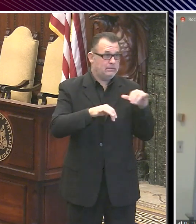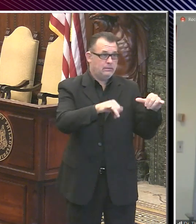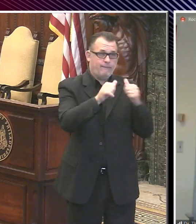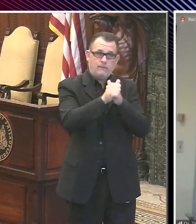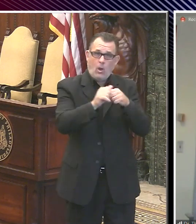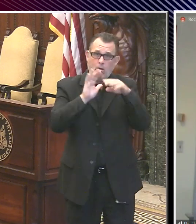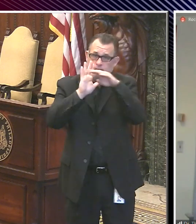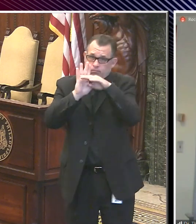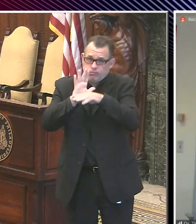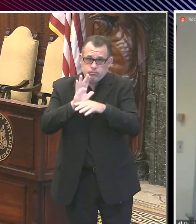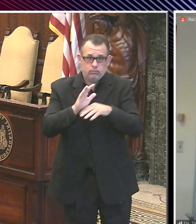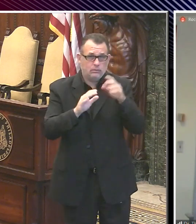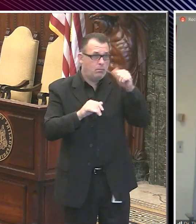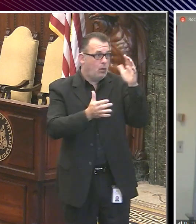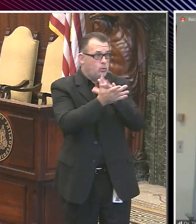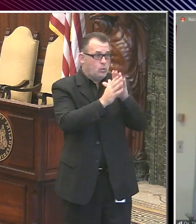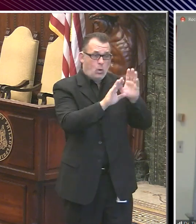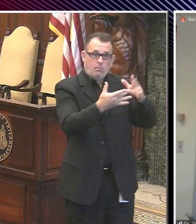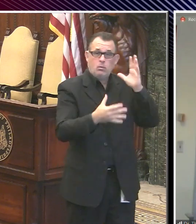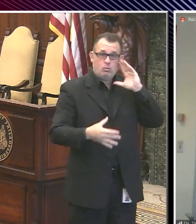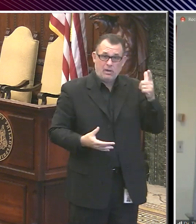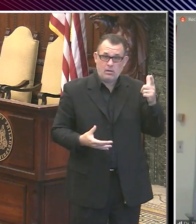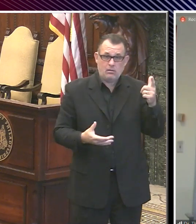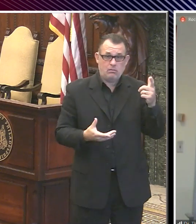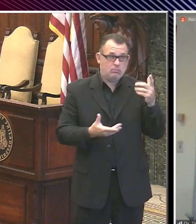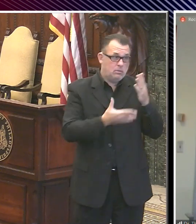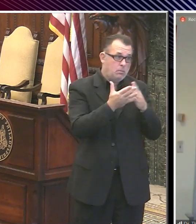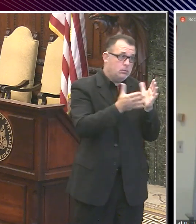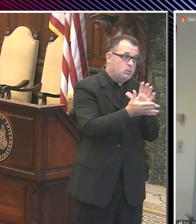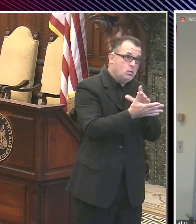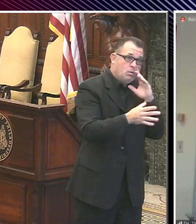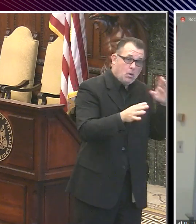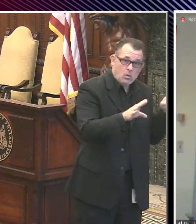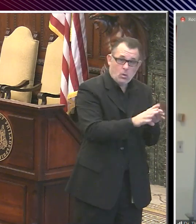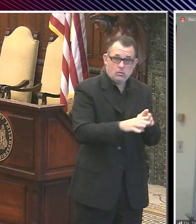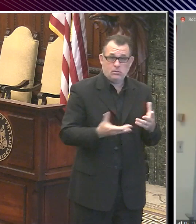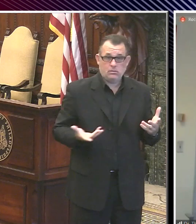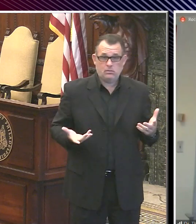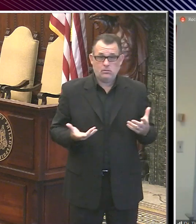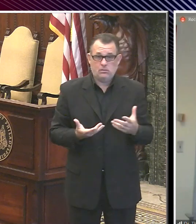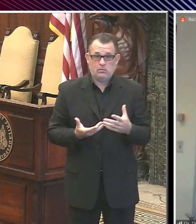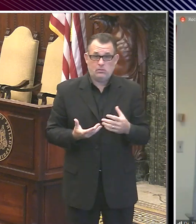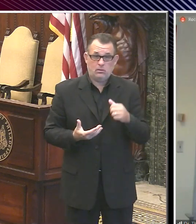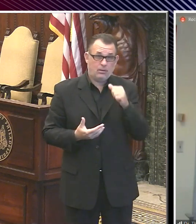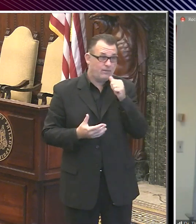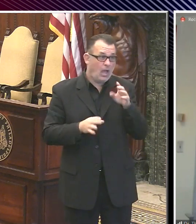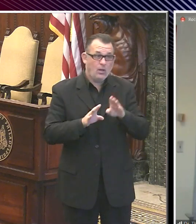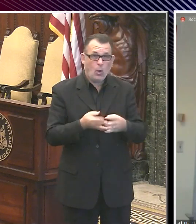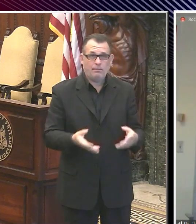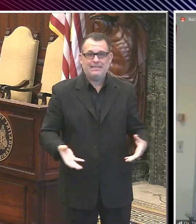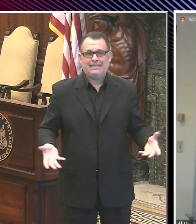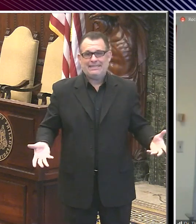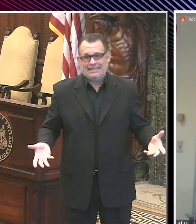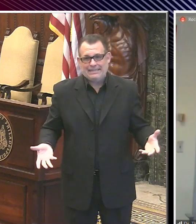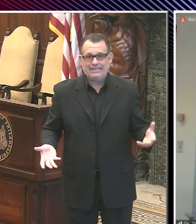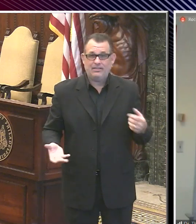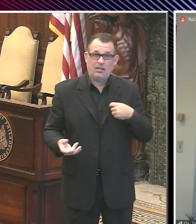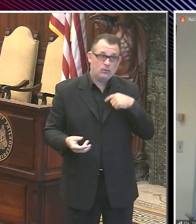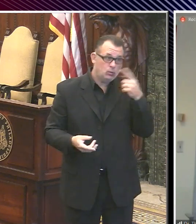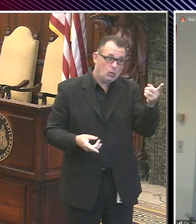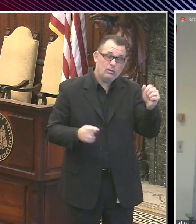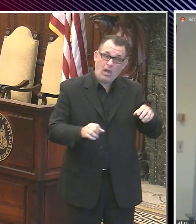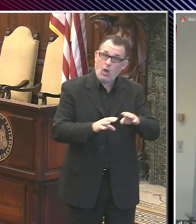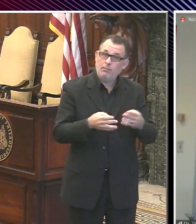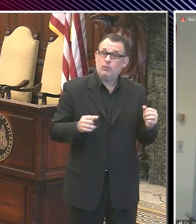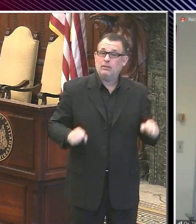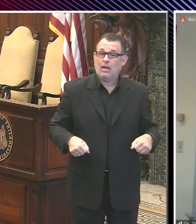most part, will open. The public schools are not. The charters in general will not. The independents may or may not. You know, and the standards